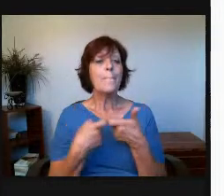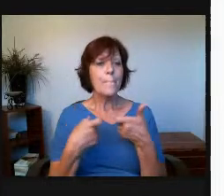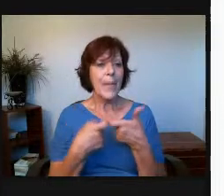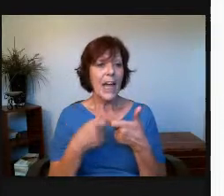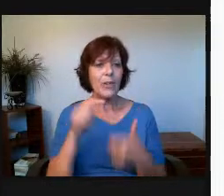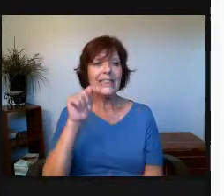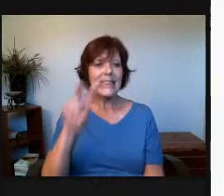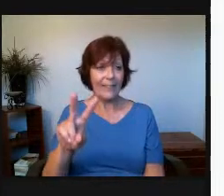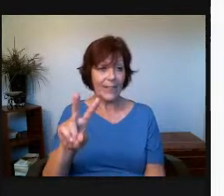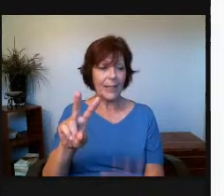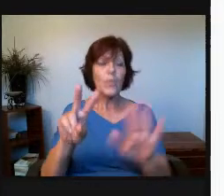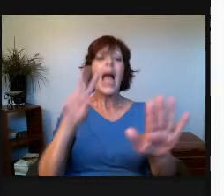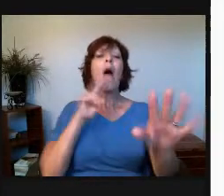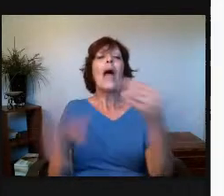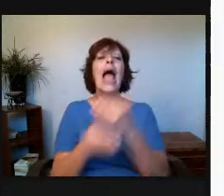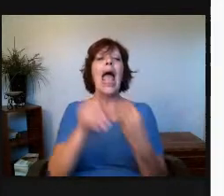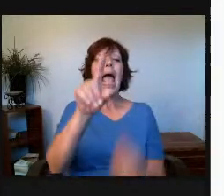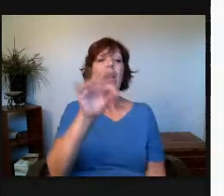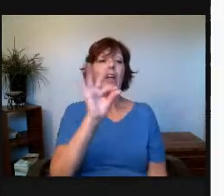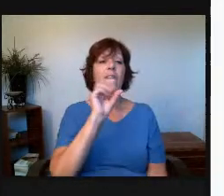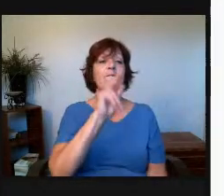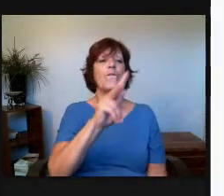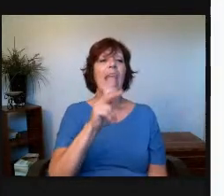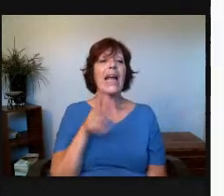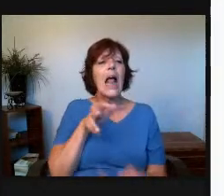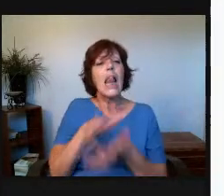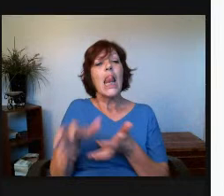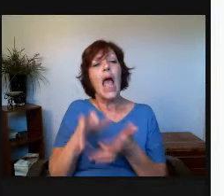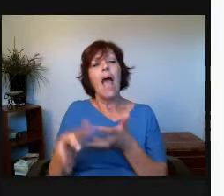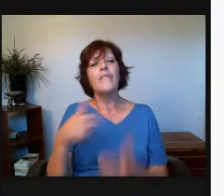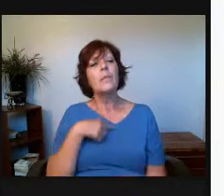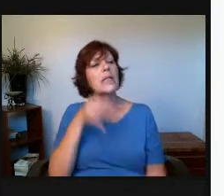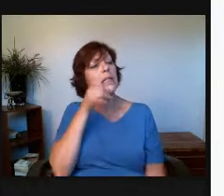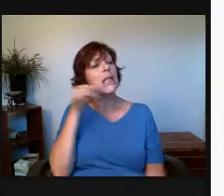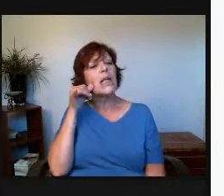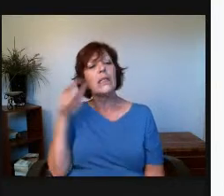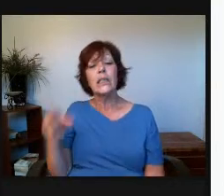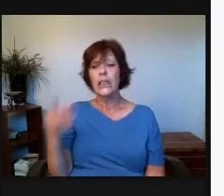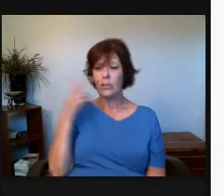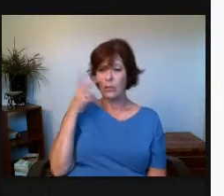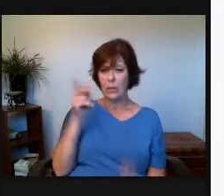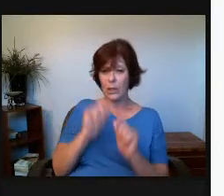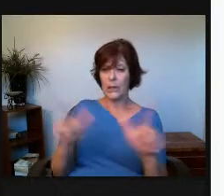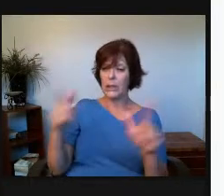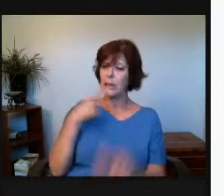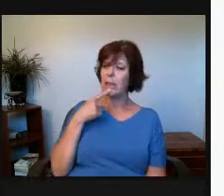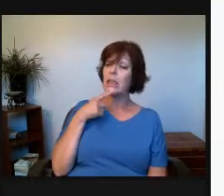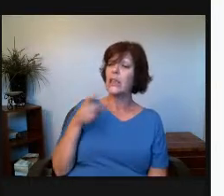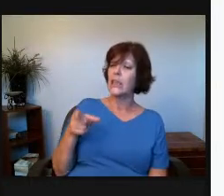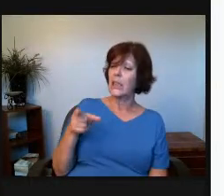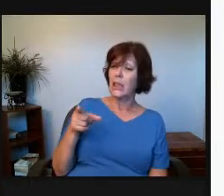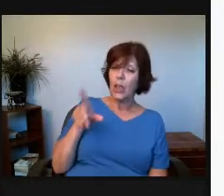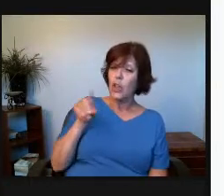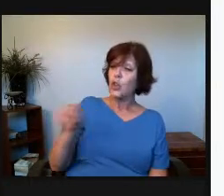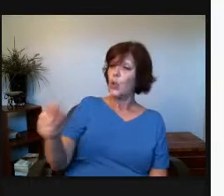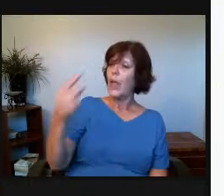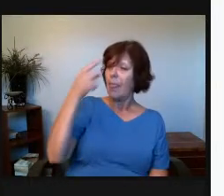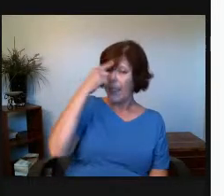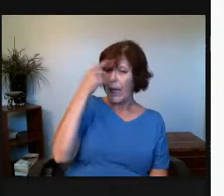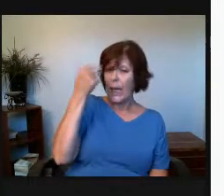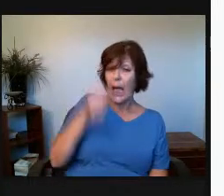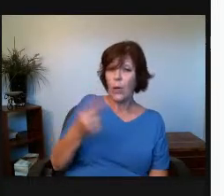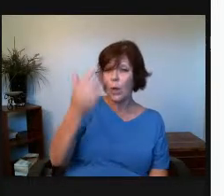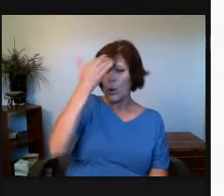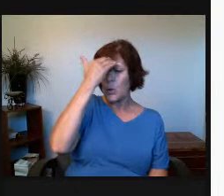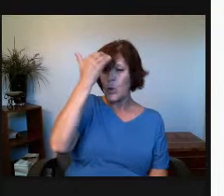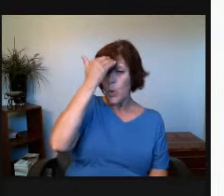television. And I'm going to jump in here because Frank laughed at me yesterday when he saw that slide and he said, do you think anybody really knows